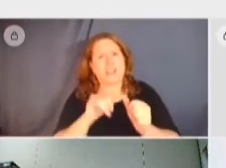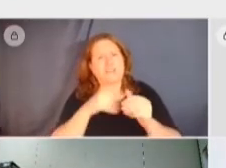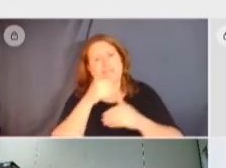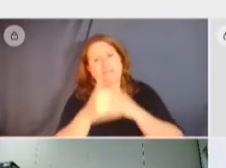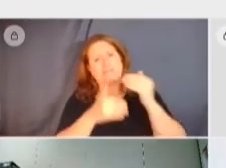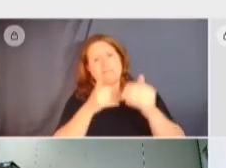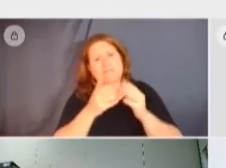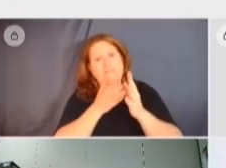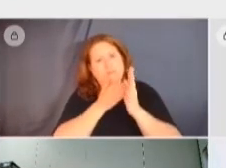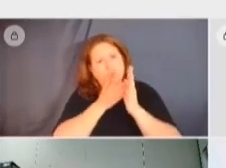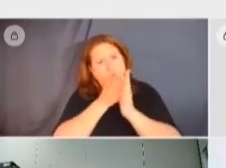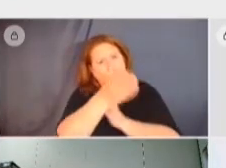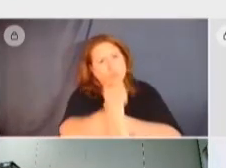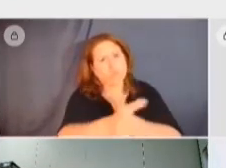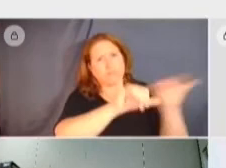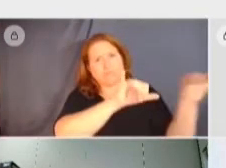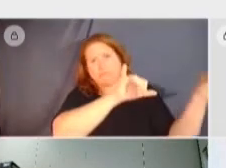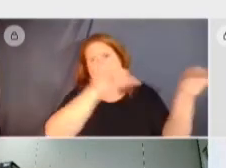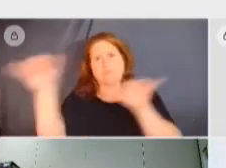something about it.